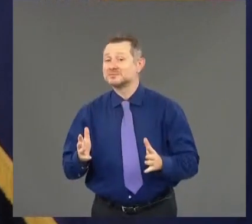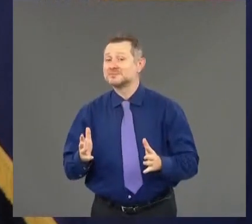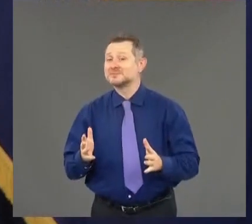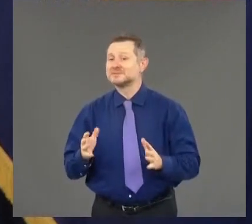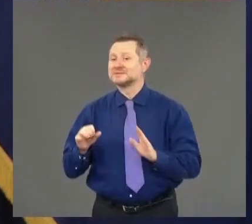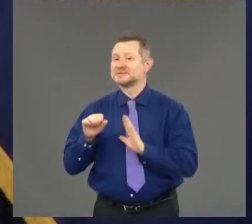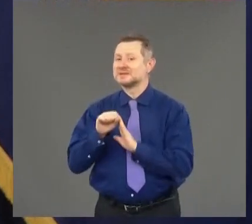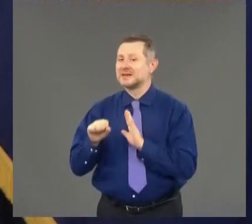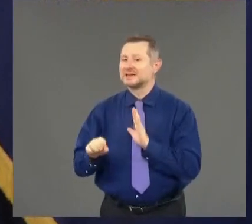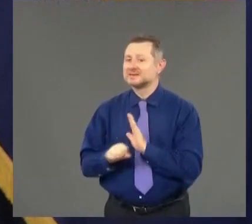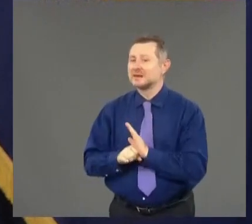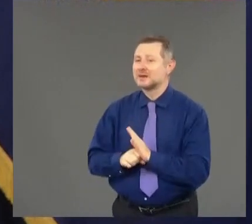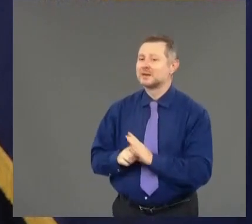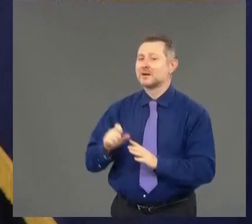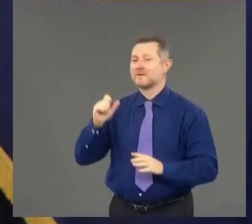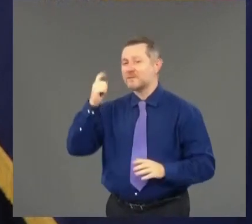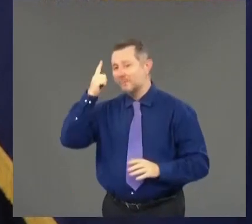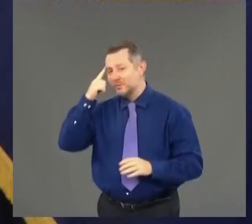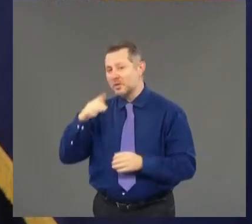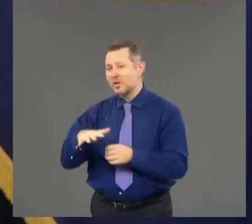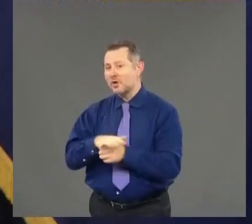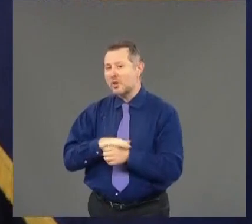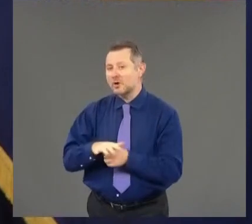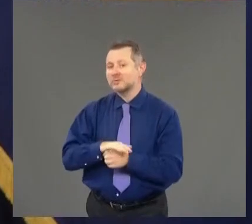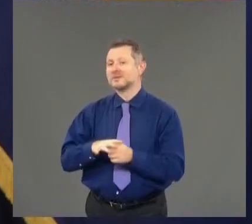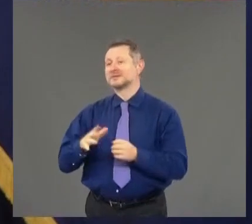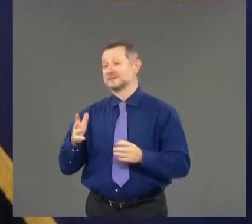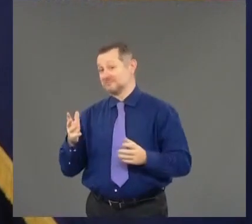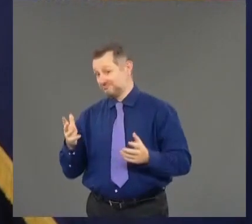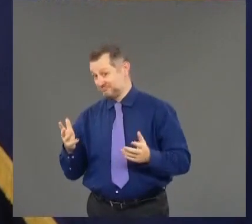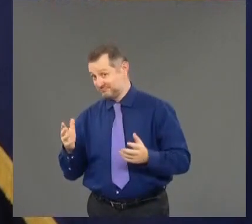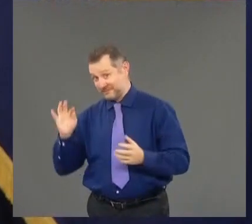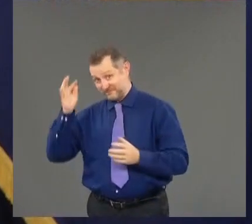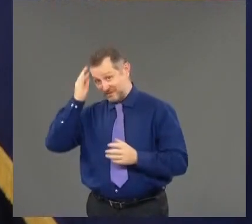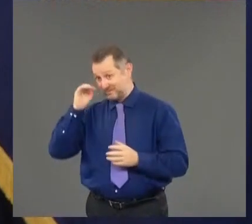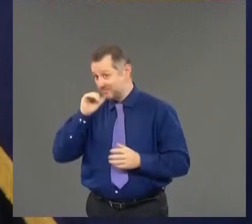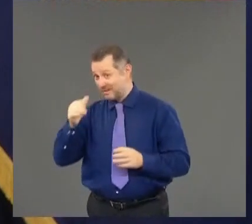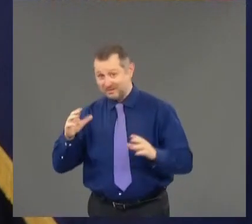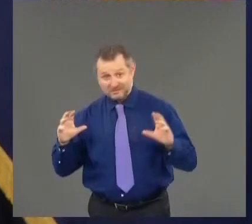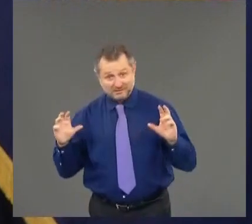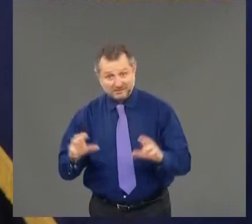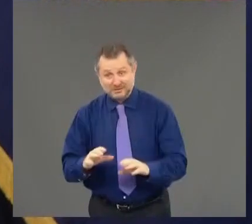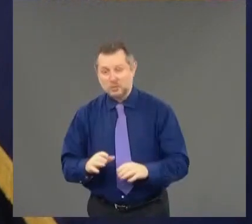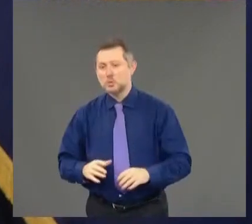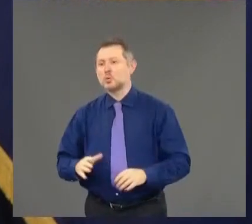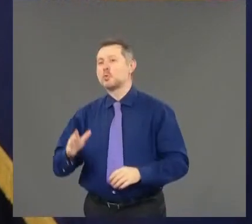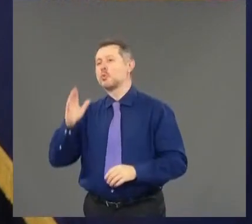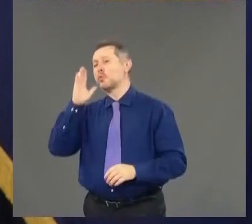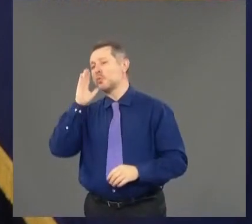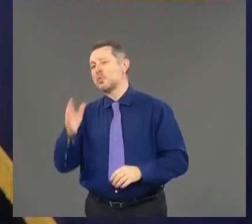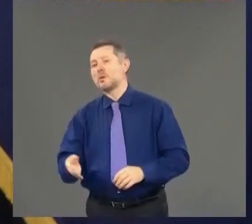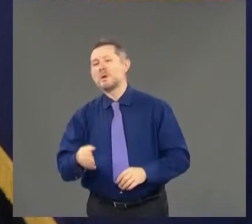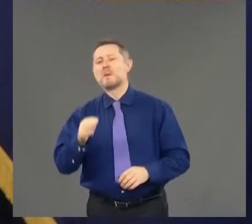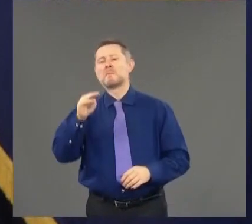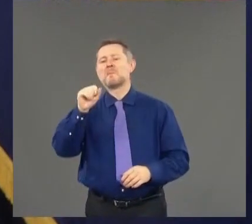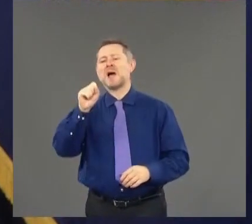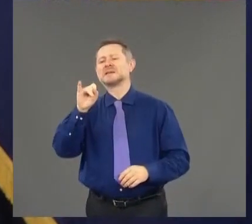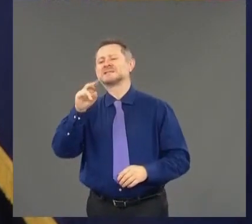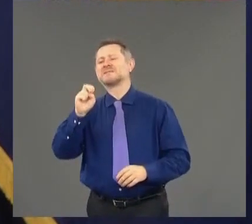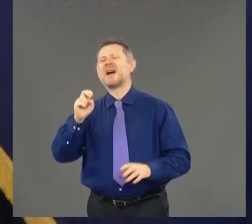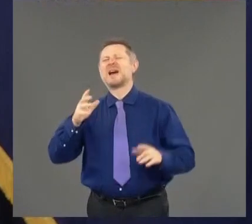functioning. If they don't fund state and local governments, you're going to see massive layoffs all across the country. That's going to hurt the